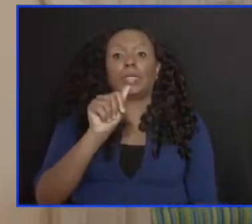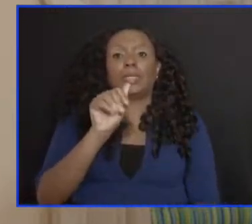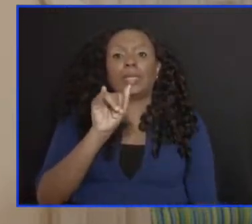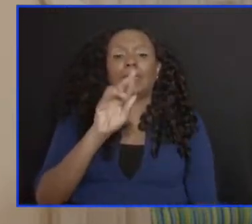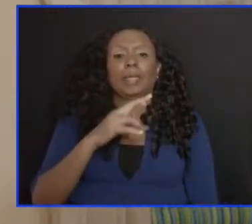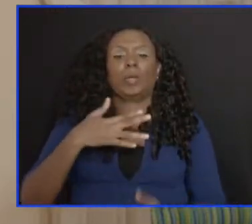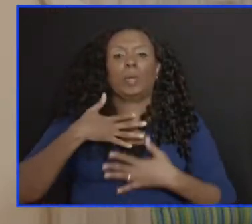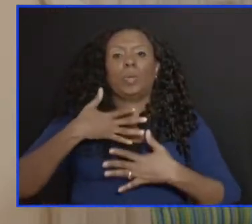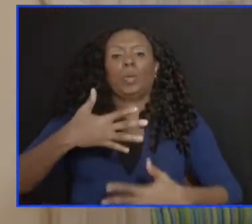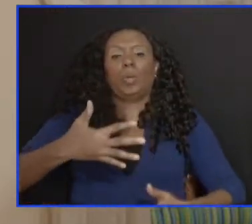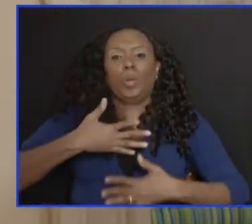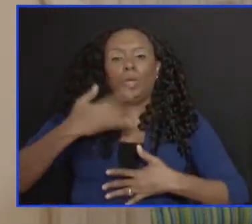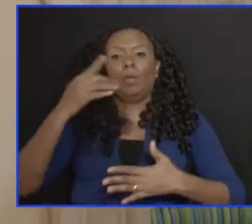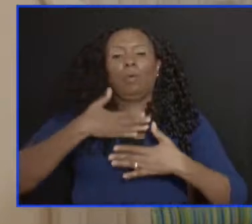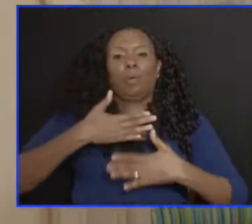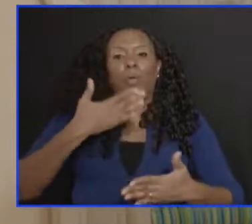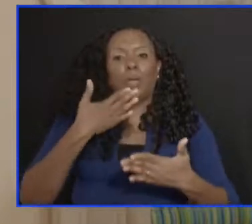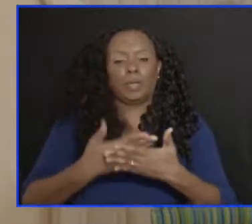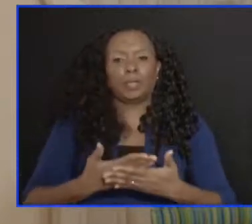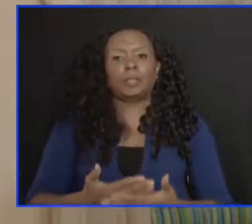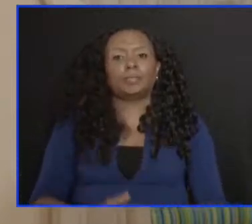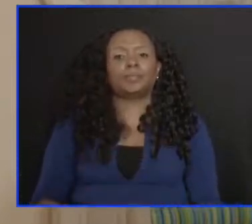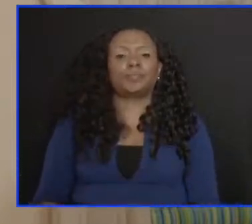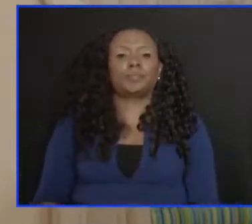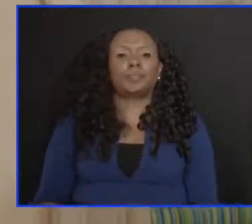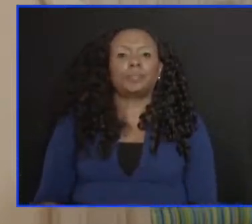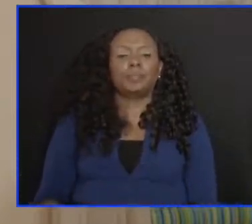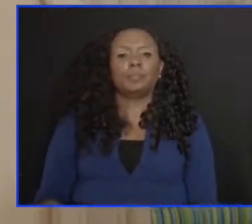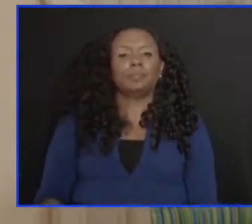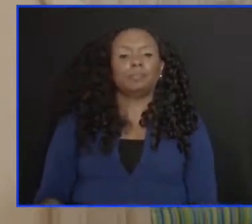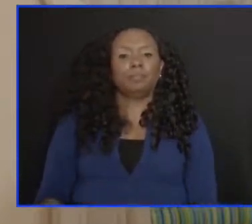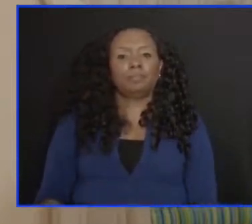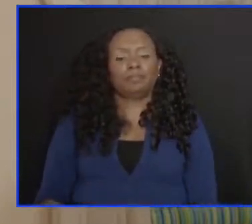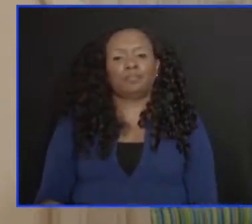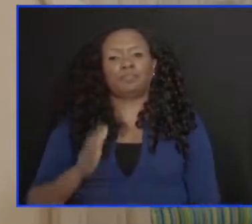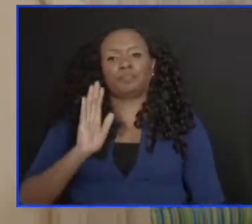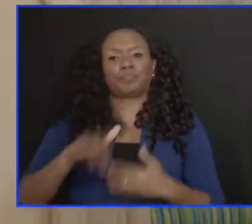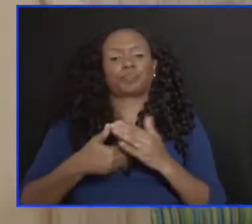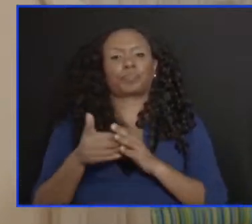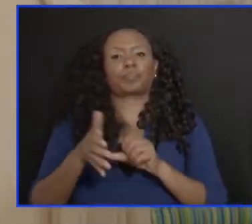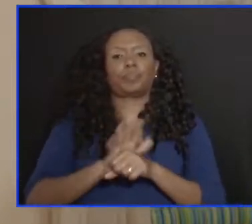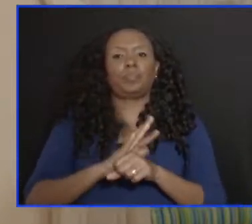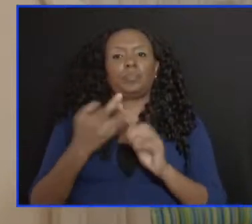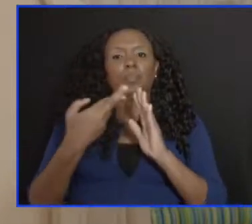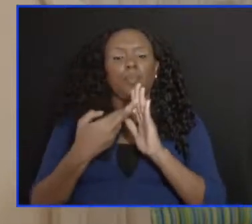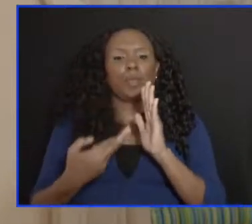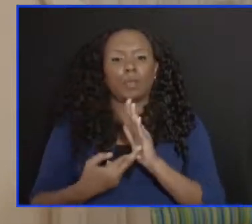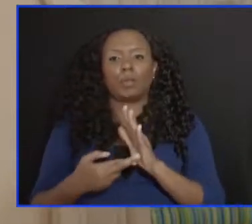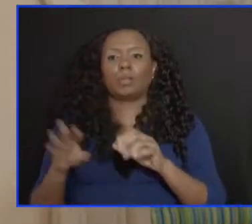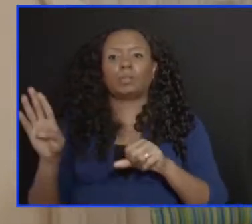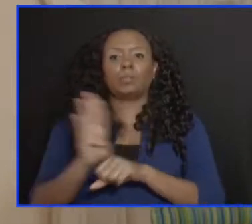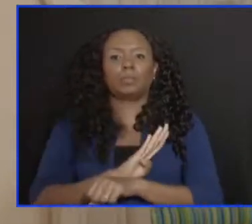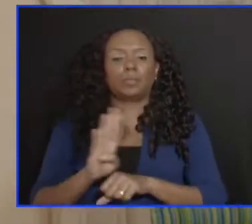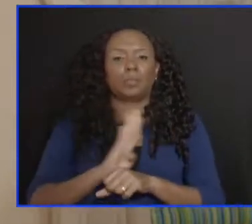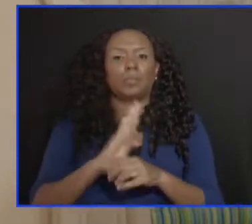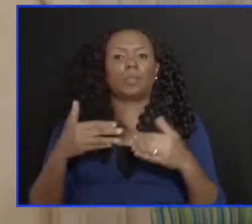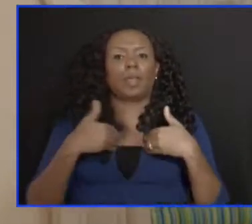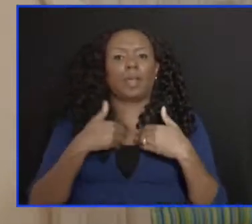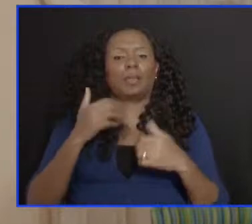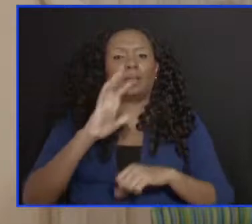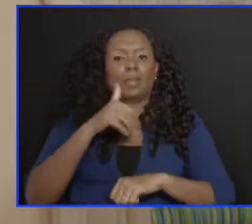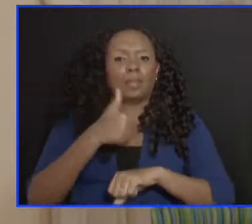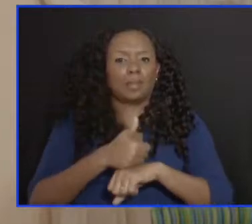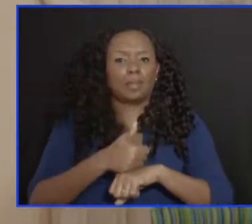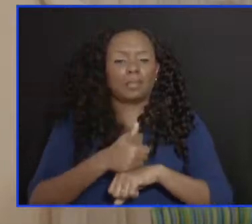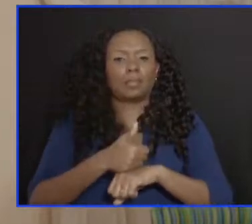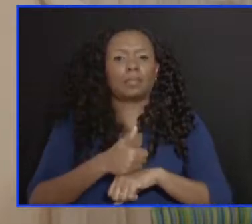key non-pharmaceutical strategy, and physical distancing. So all of the protocols that organizations and businesses have in place